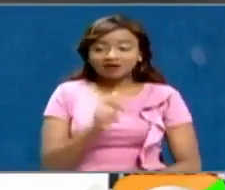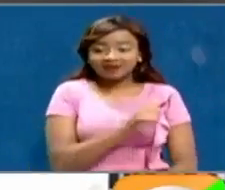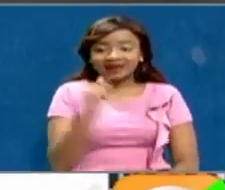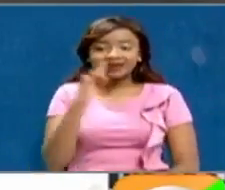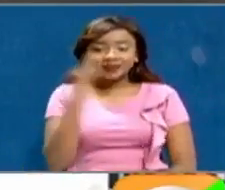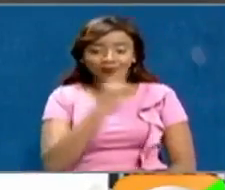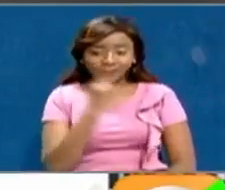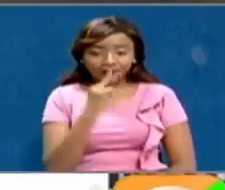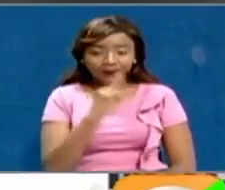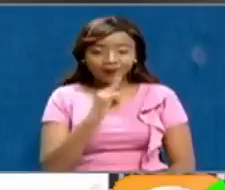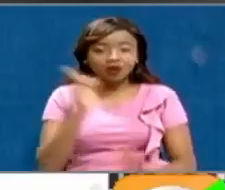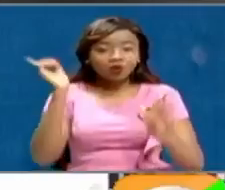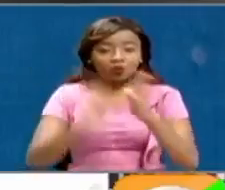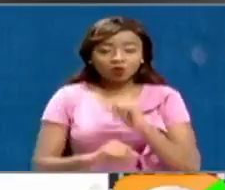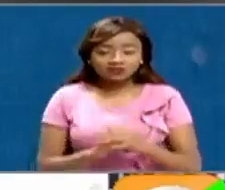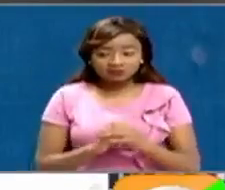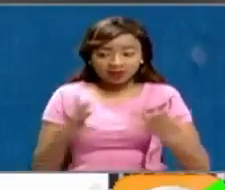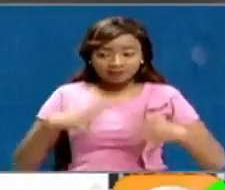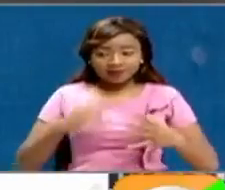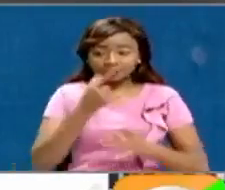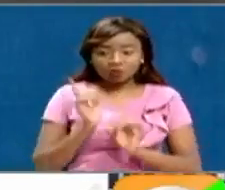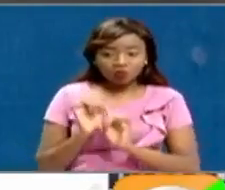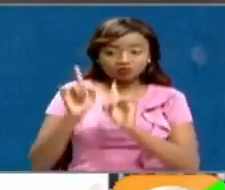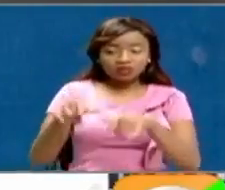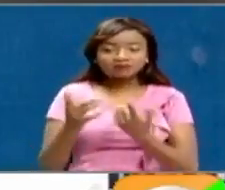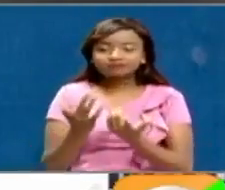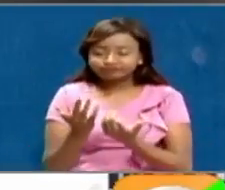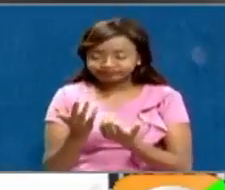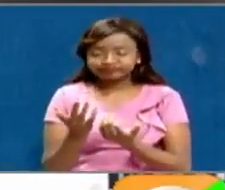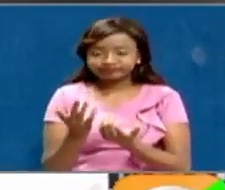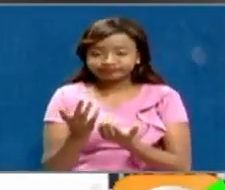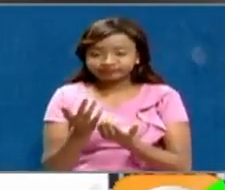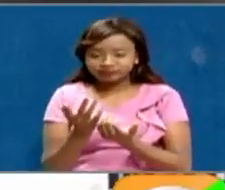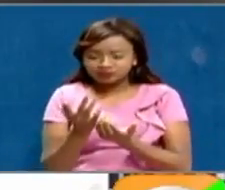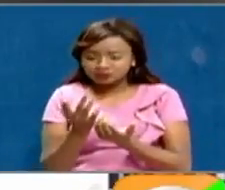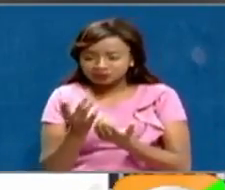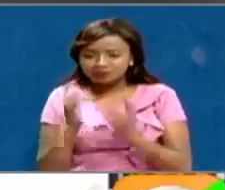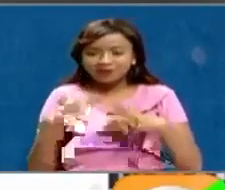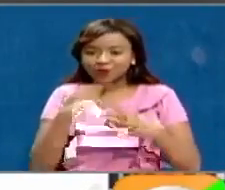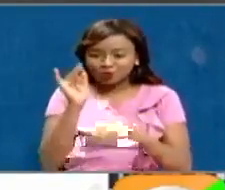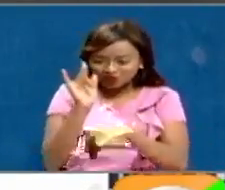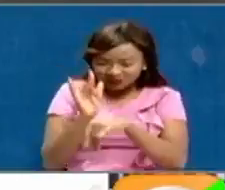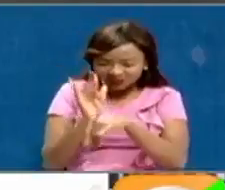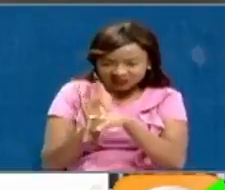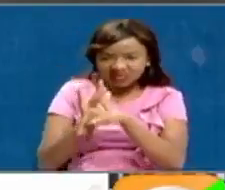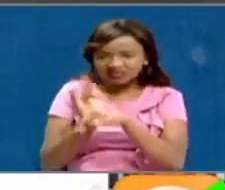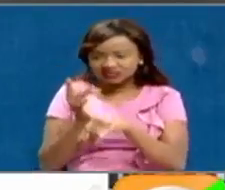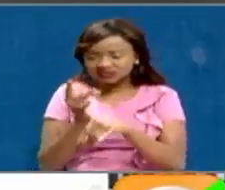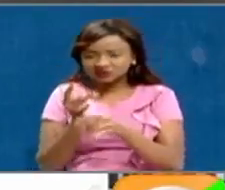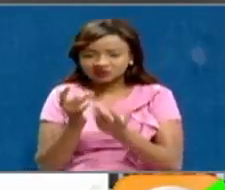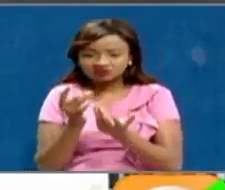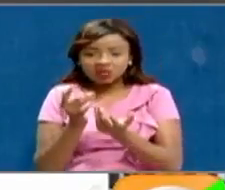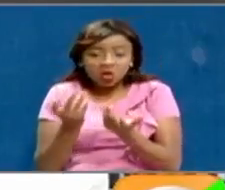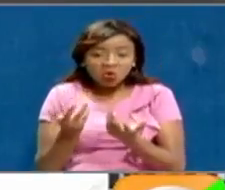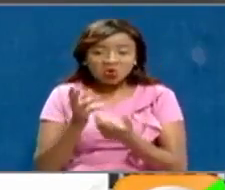danger of infection by those who come into contact with face masks blown by